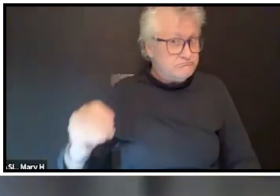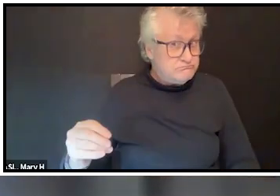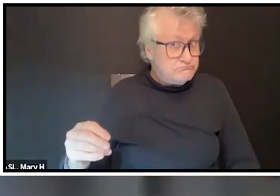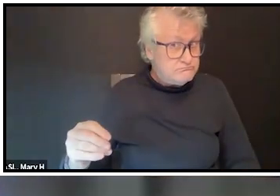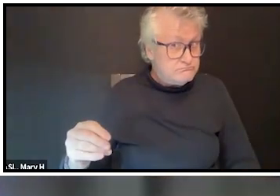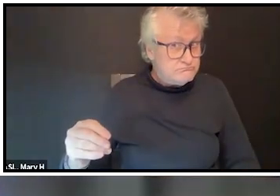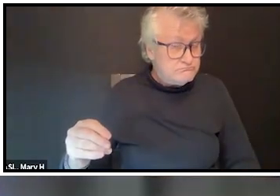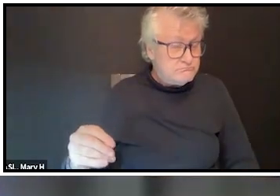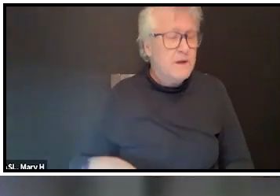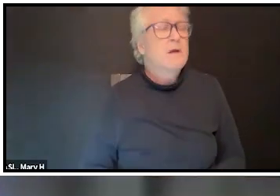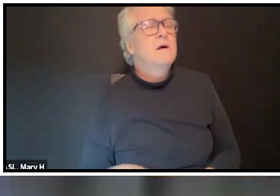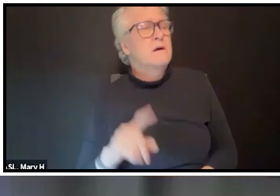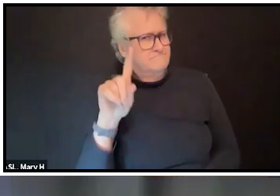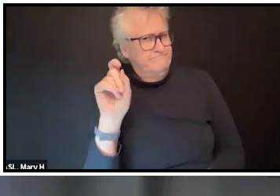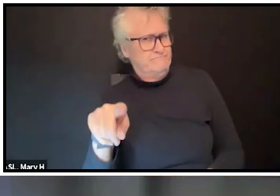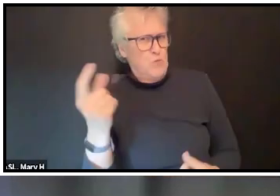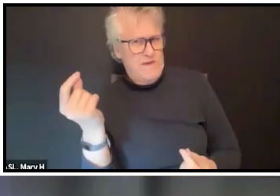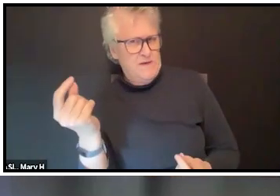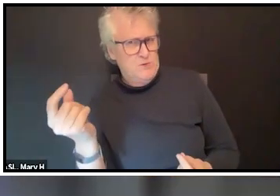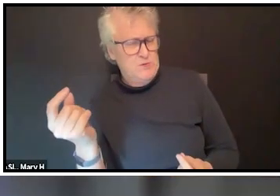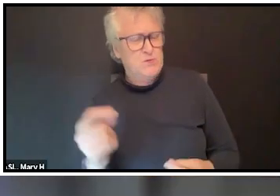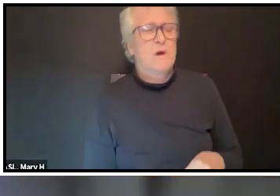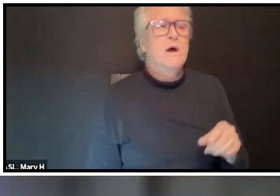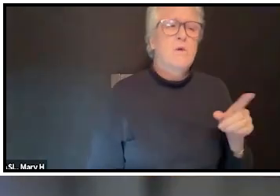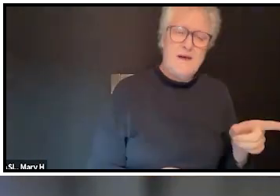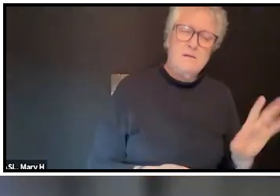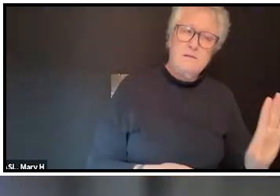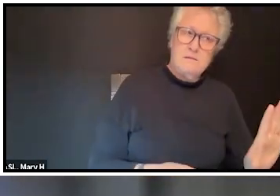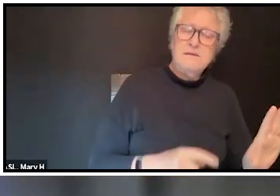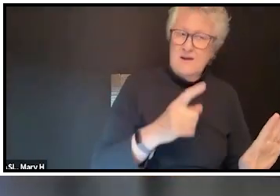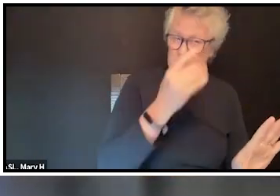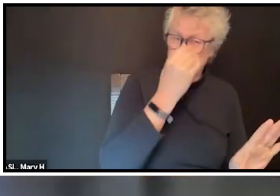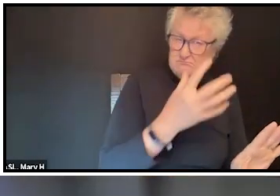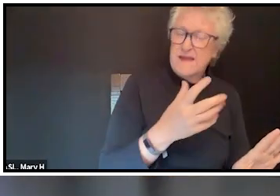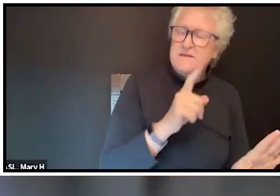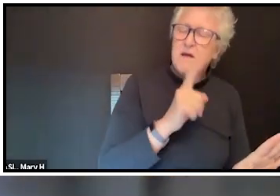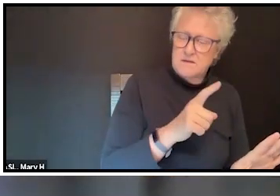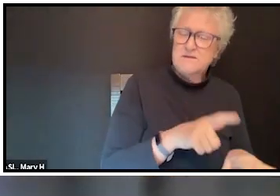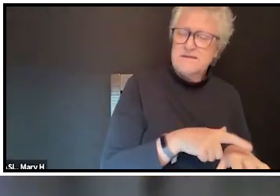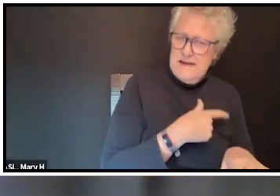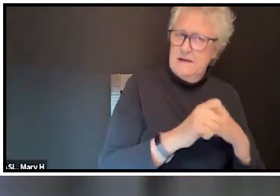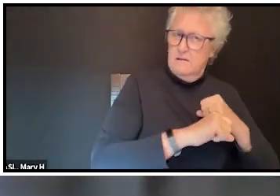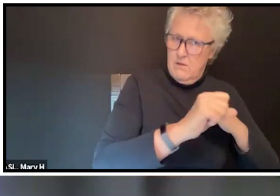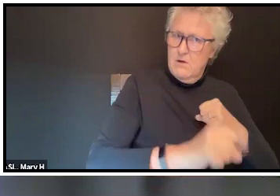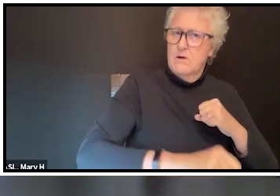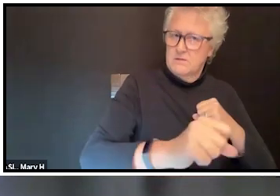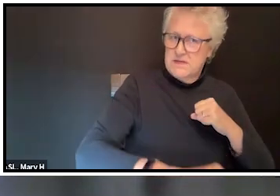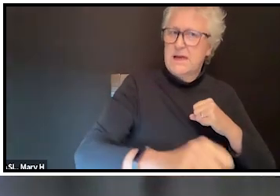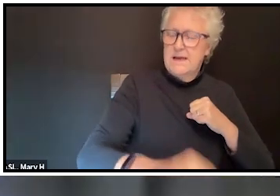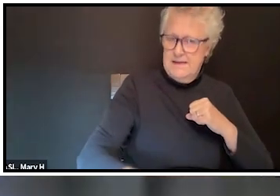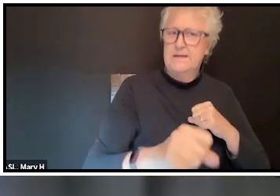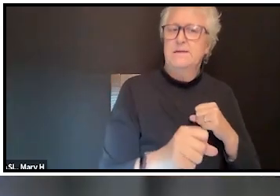there's quite a few submissions coming through. Sometimes we need additional information from people. And